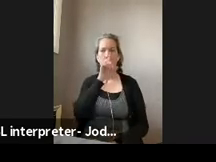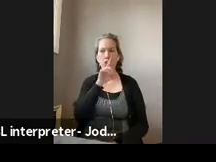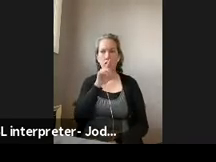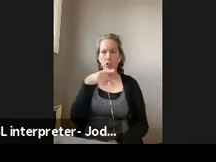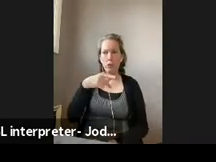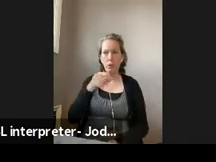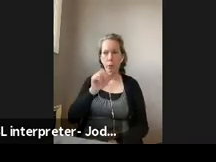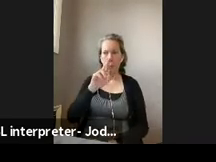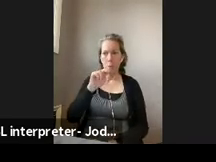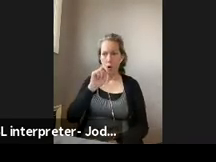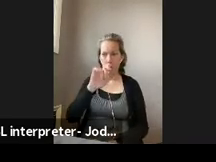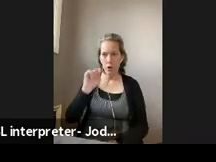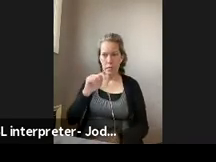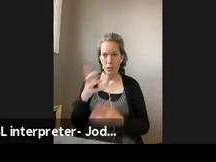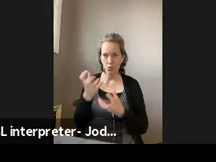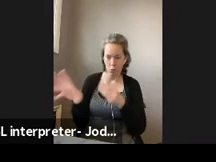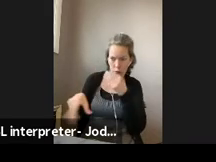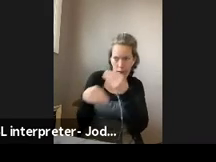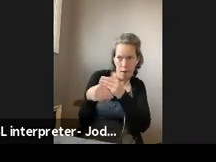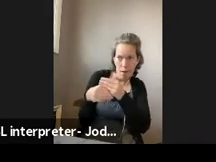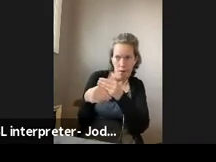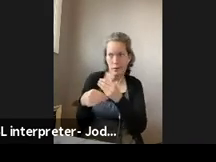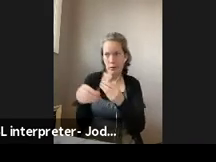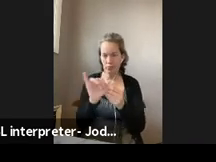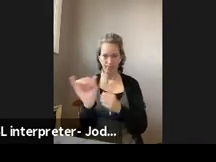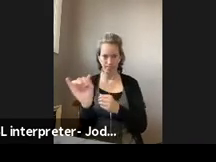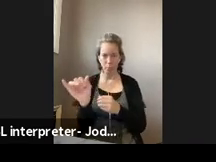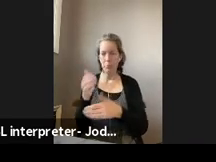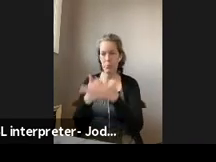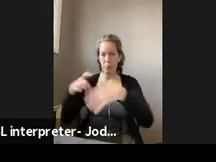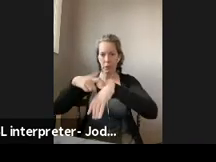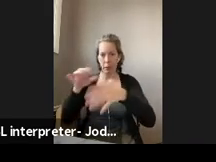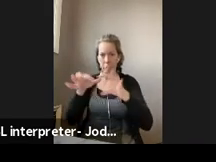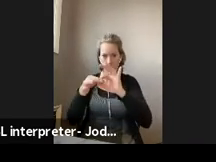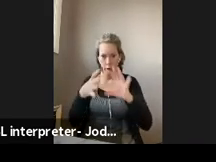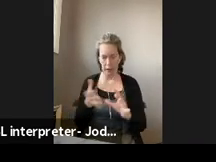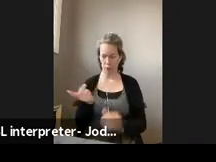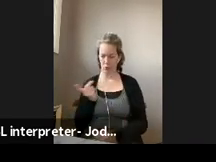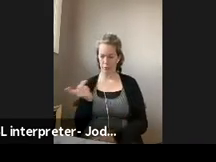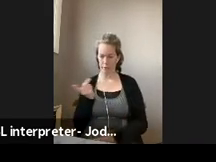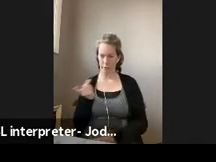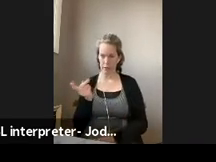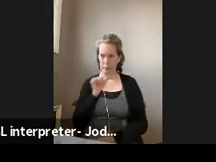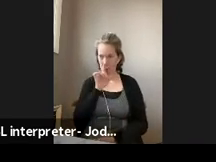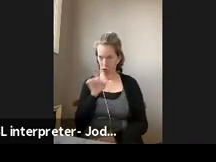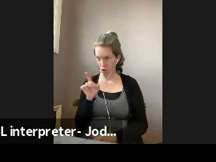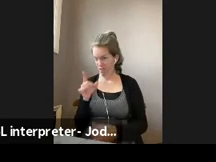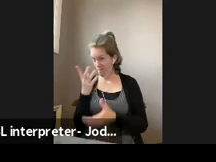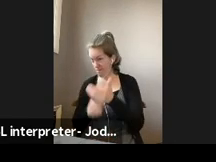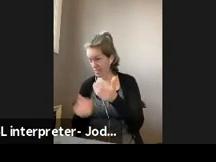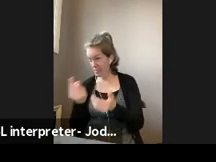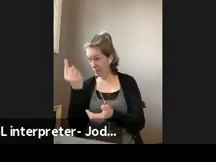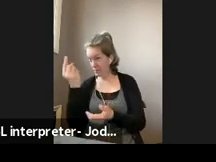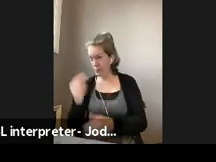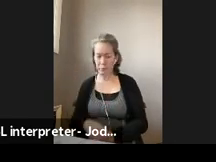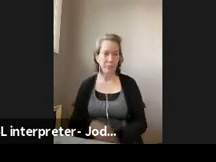add something as she's the other part-time coordinator, or if I've got it all down. Let me know, Parneet. Daisha, I